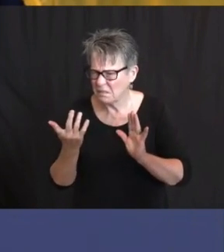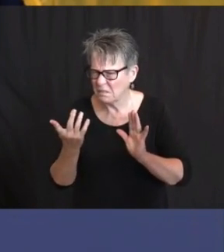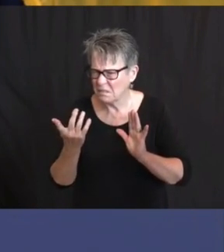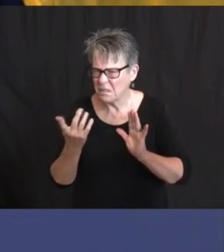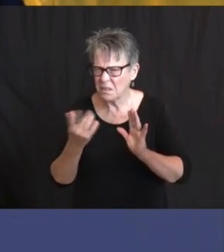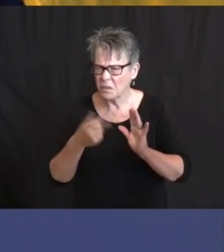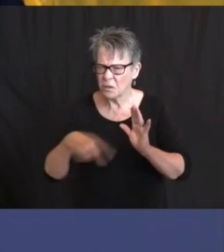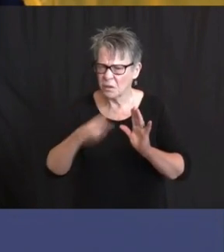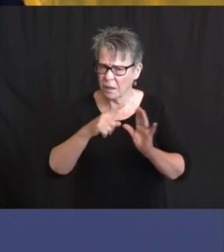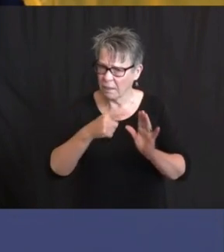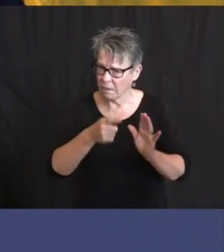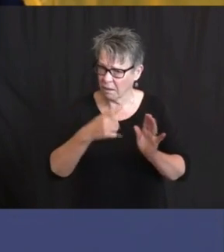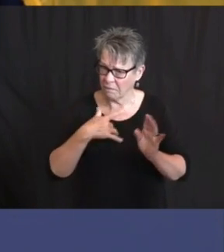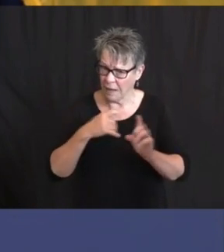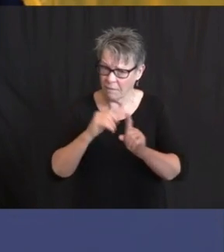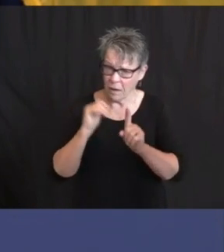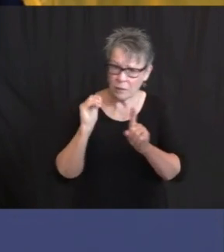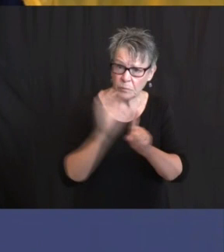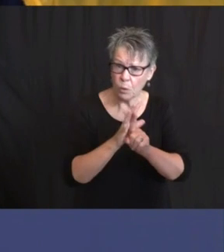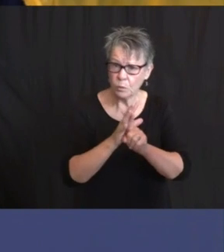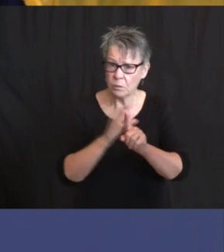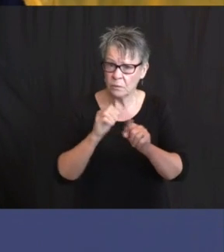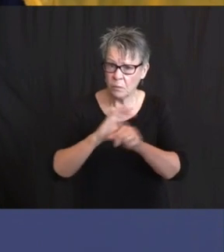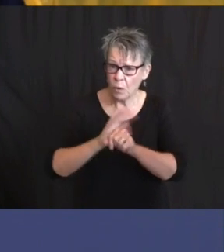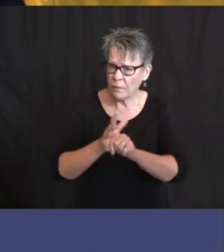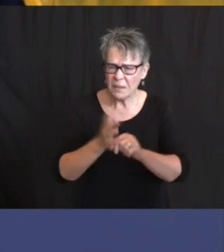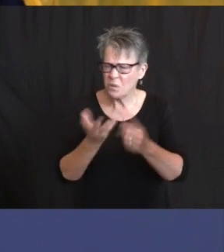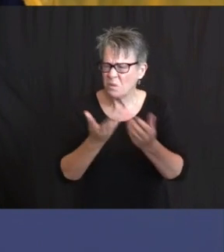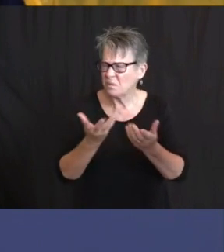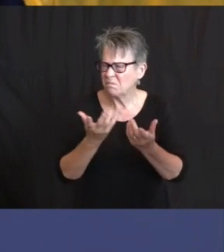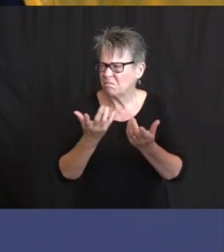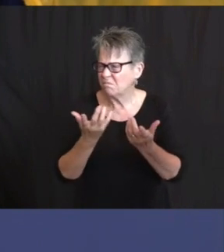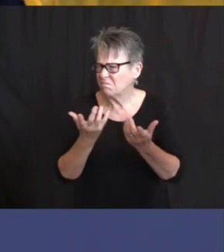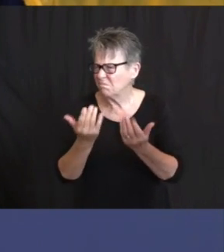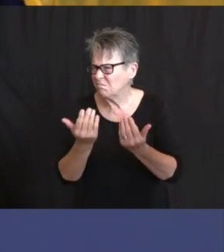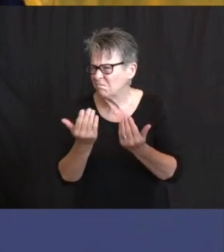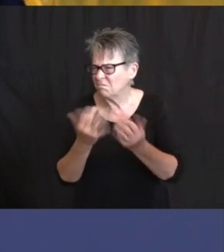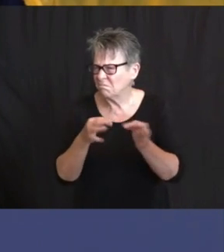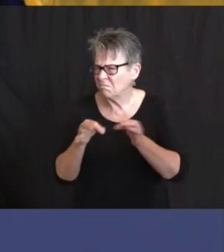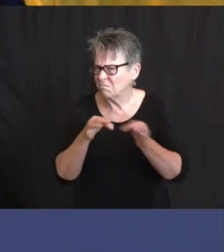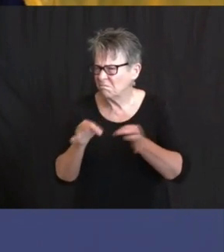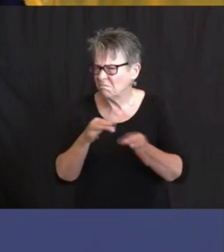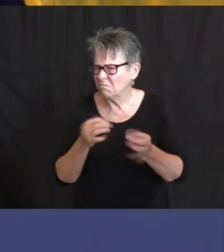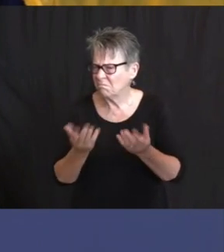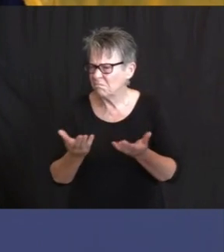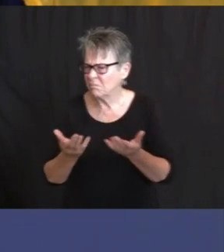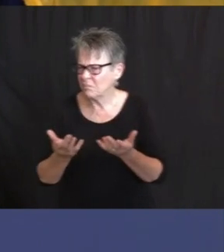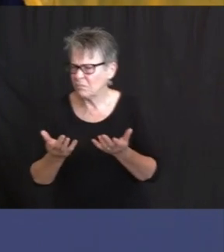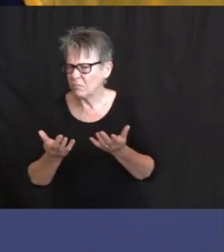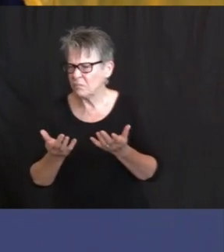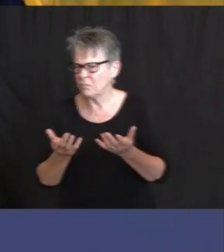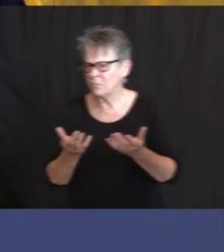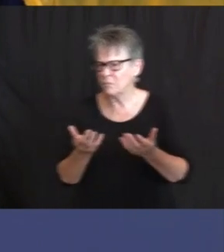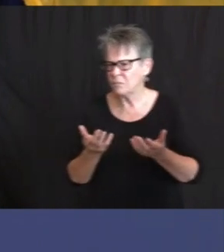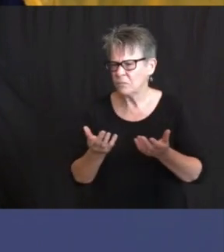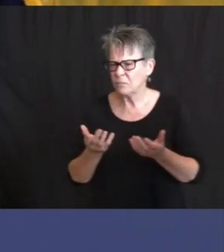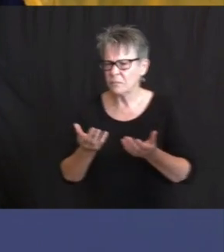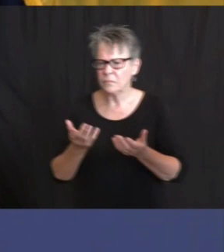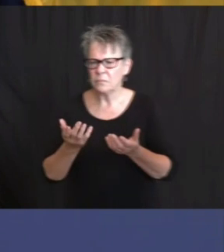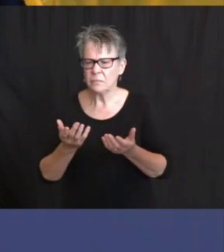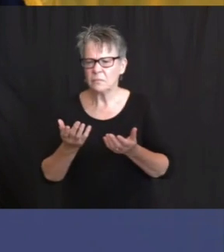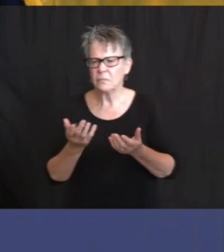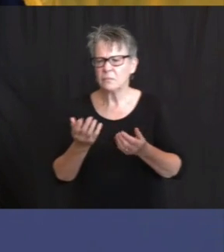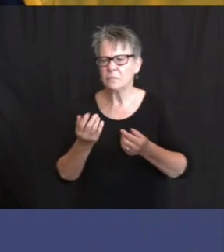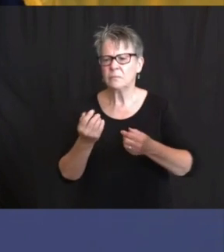alerting the Sussex County Prosecutor's Office of a corruption probe and the transfer of 6 troopers, including some very far from their homes in Sussex